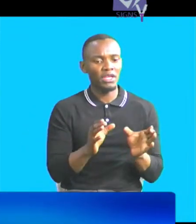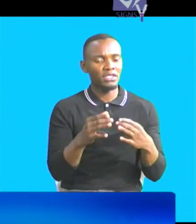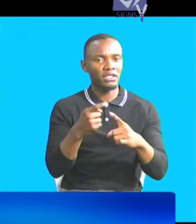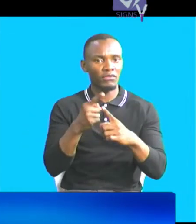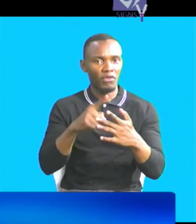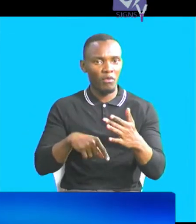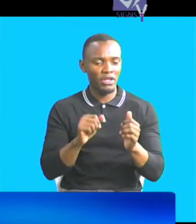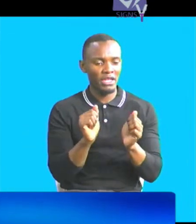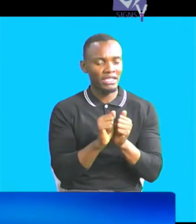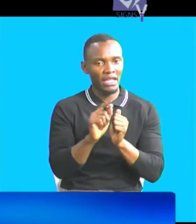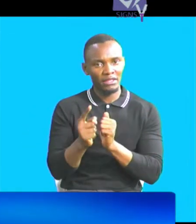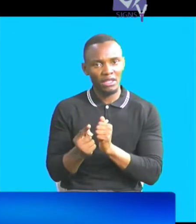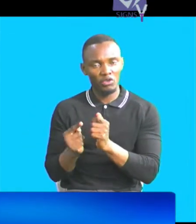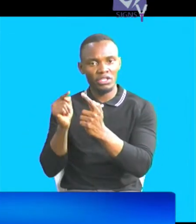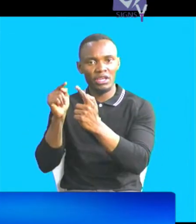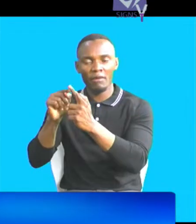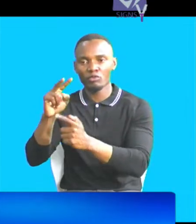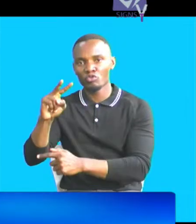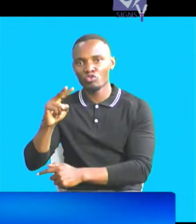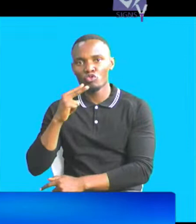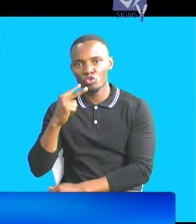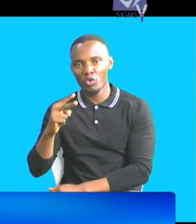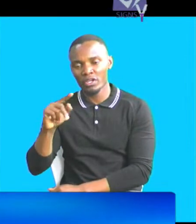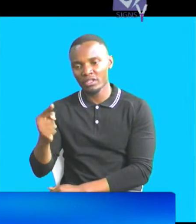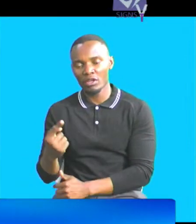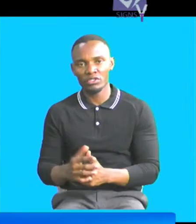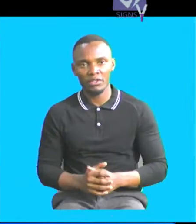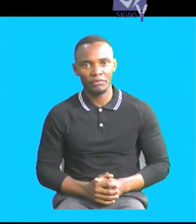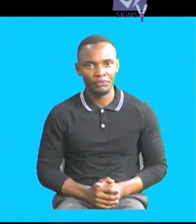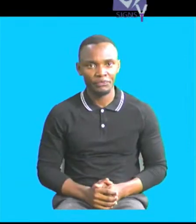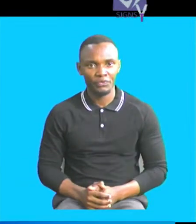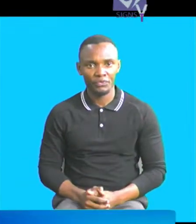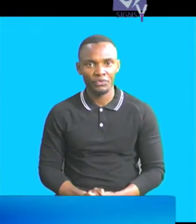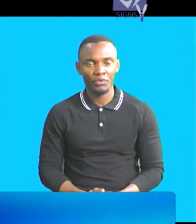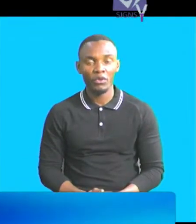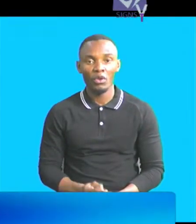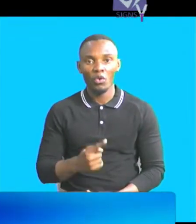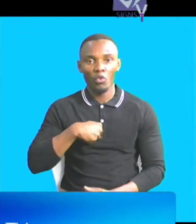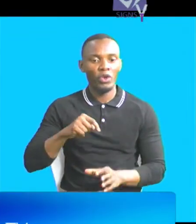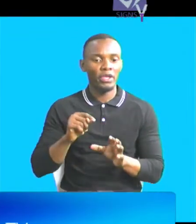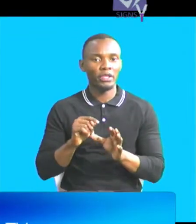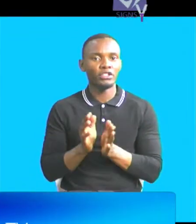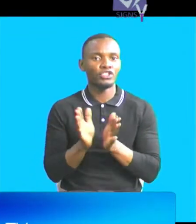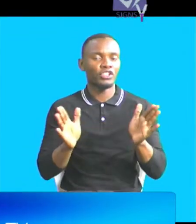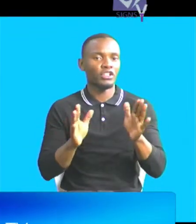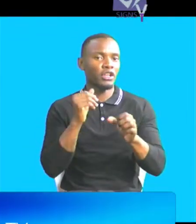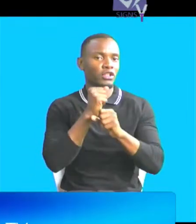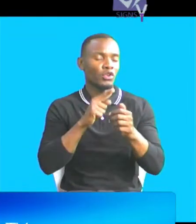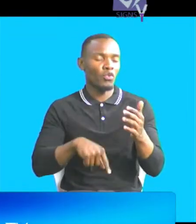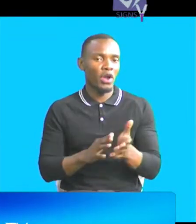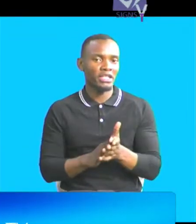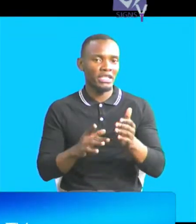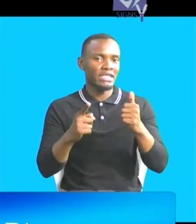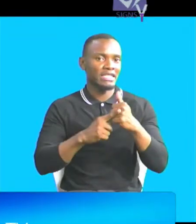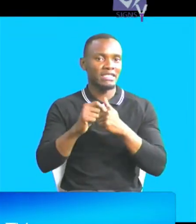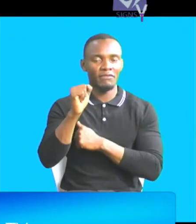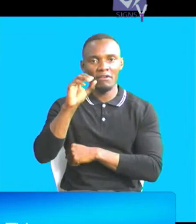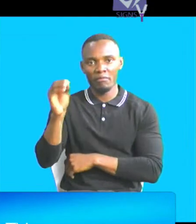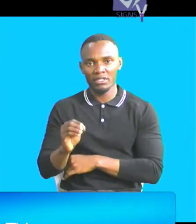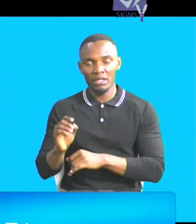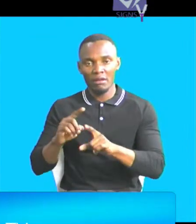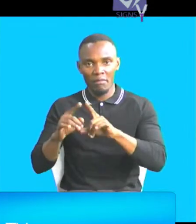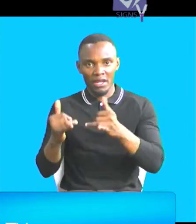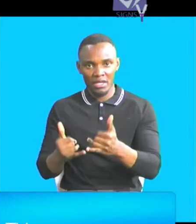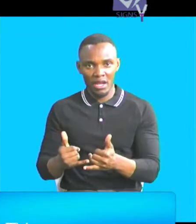shillings to 200,000 shillings. We were actually overall doing 55%. As we speak today, we have crossed